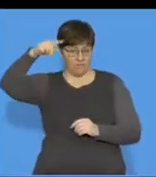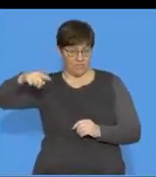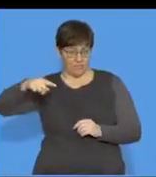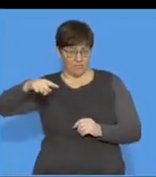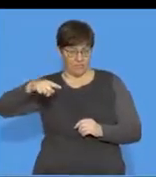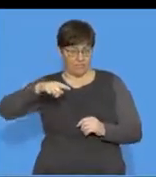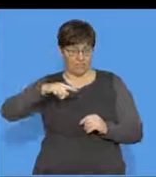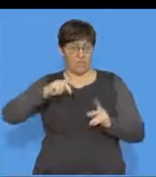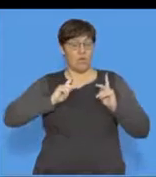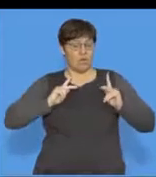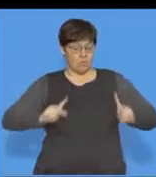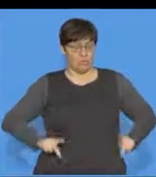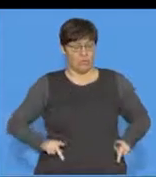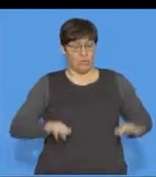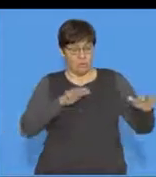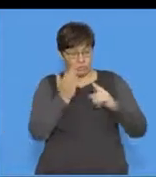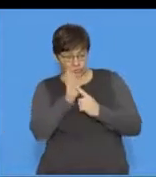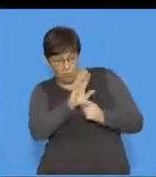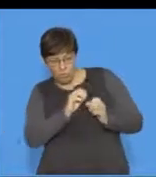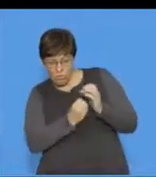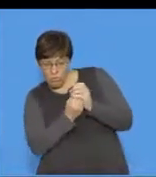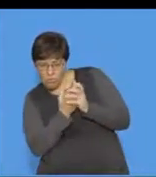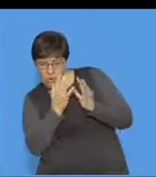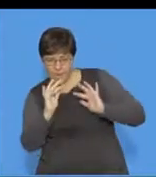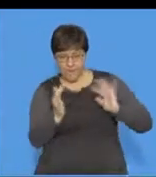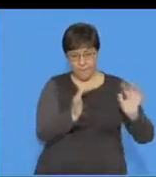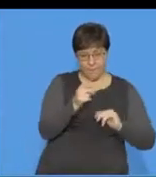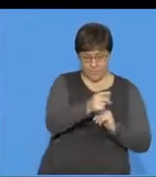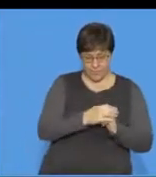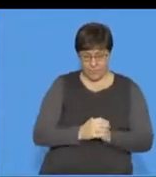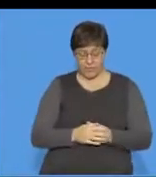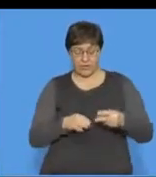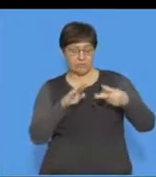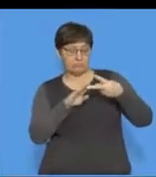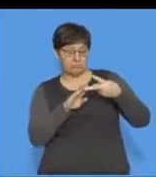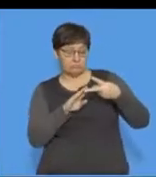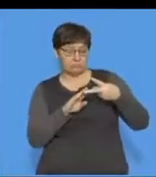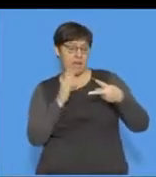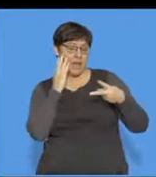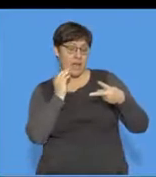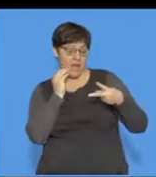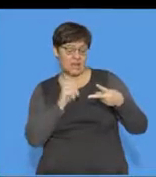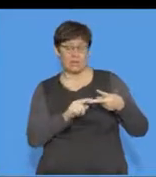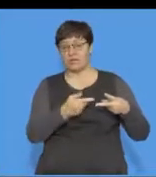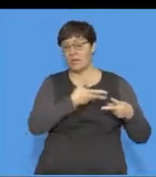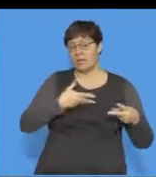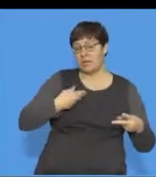show. We're going to look at something called age,